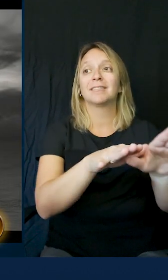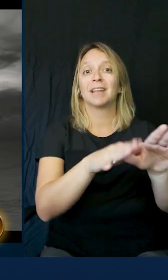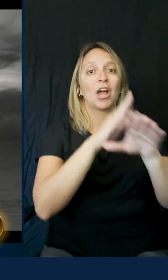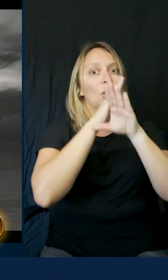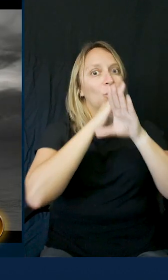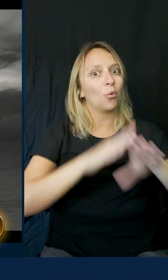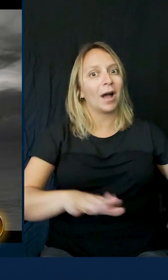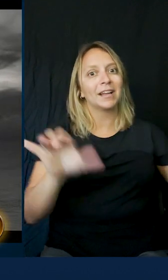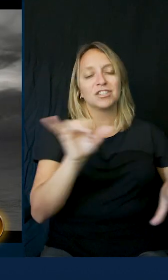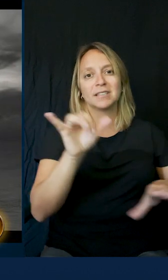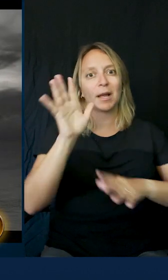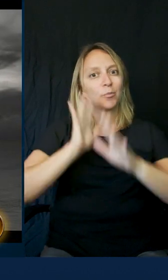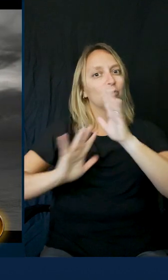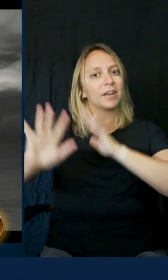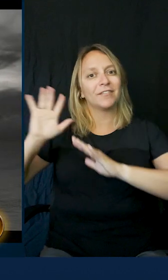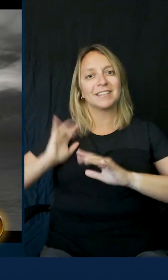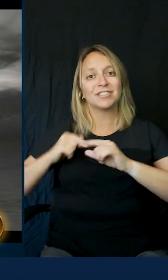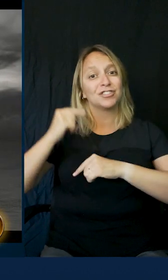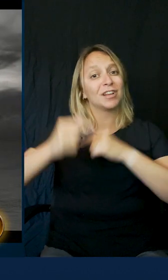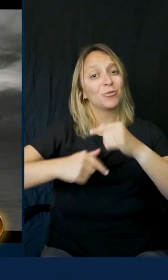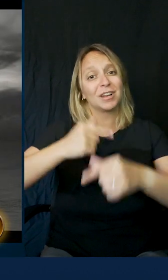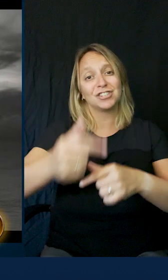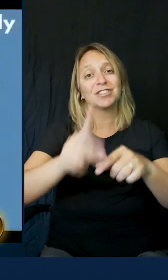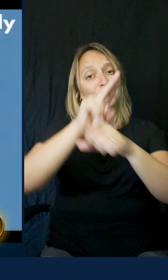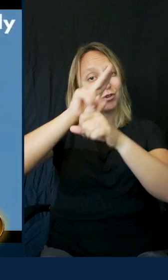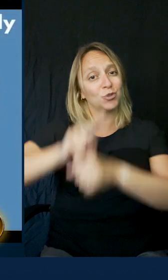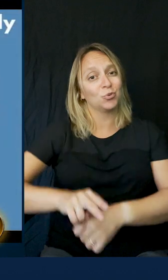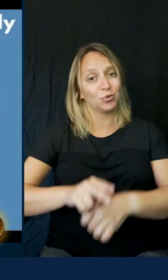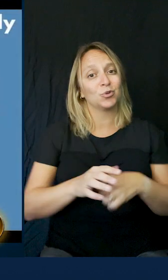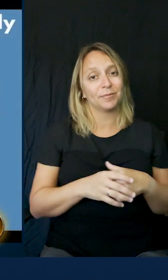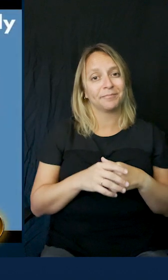ancestors were used to.